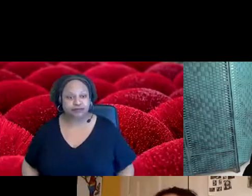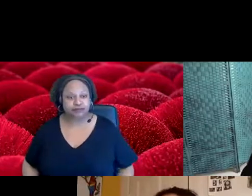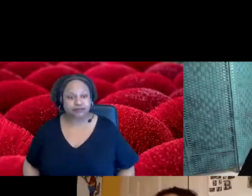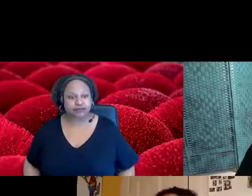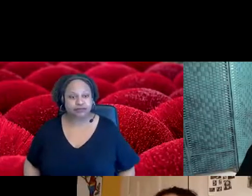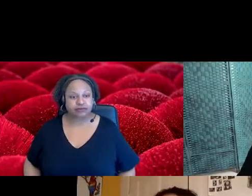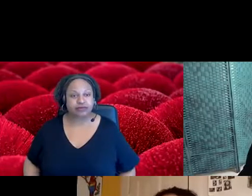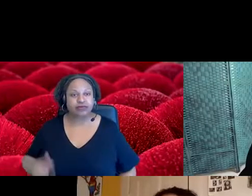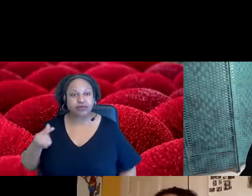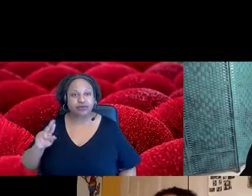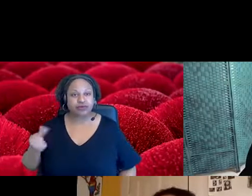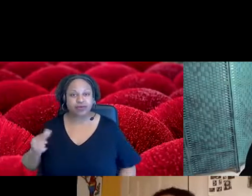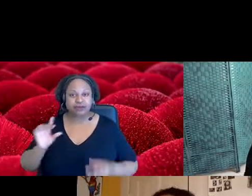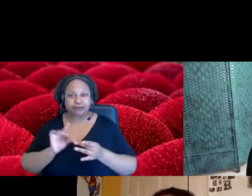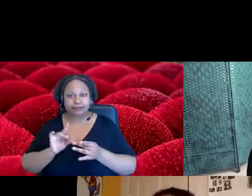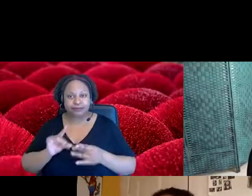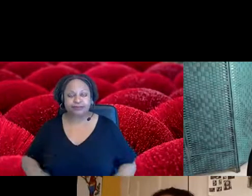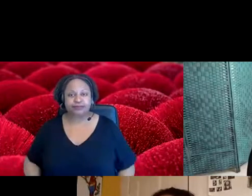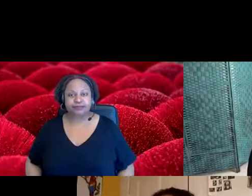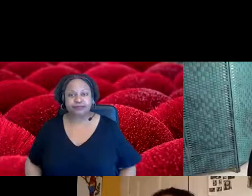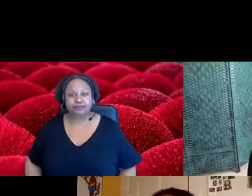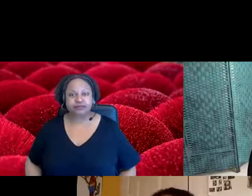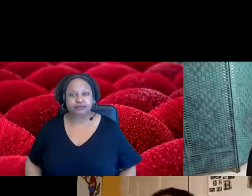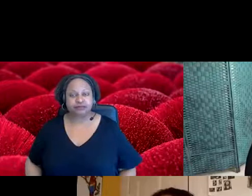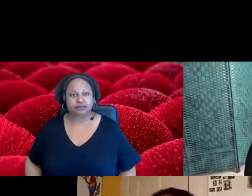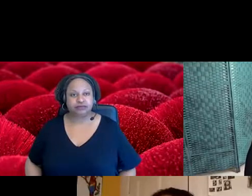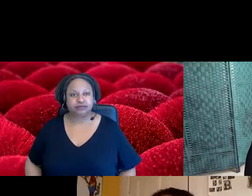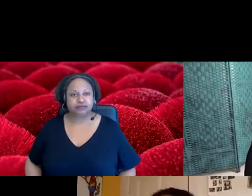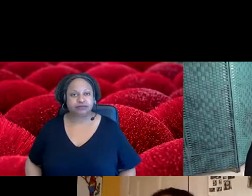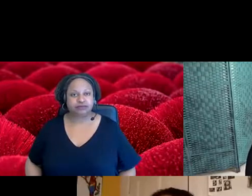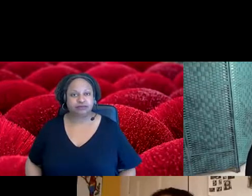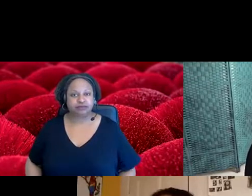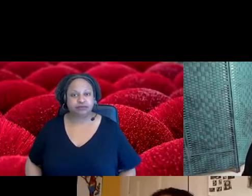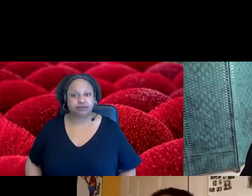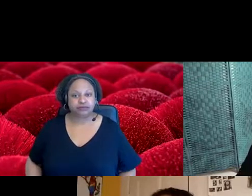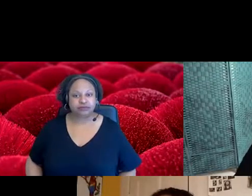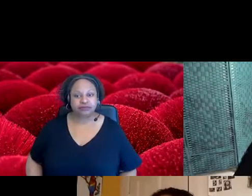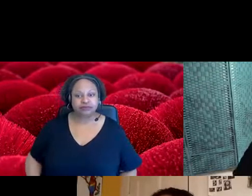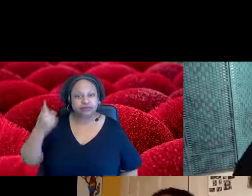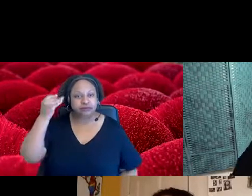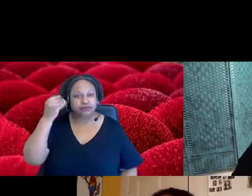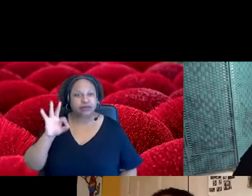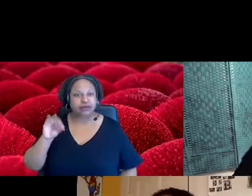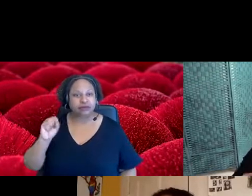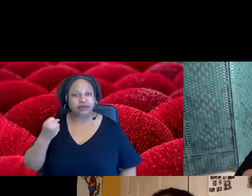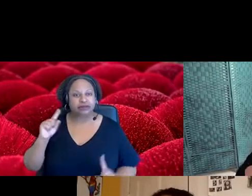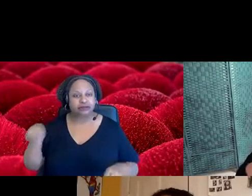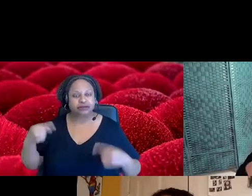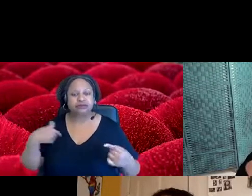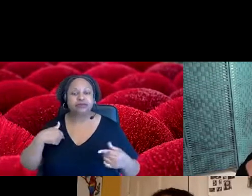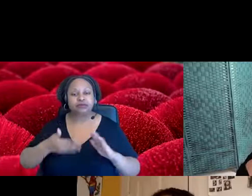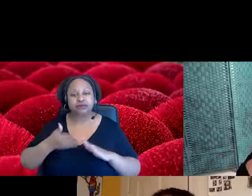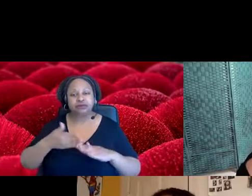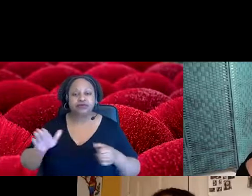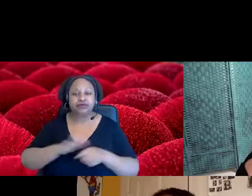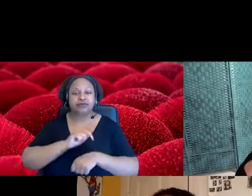know, a long time in the 90s, I mean, I've been exhibiting full time since 88. So our friend Jenny Stoke always